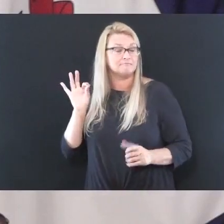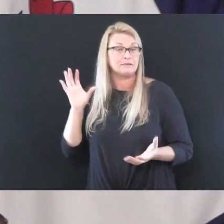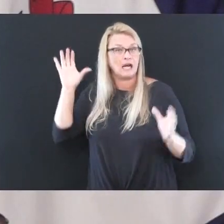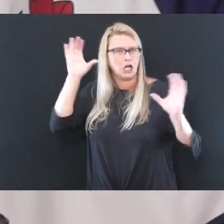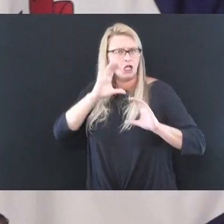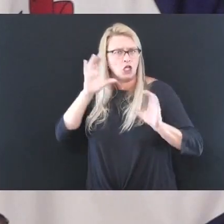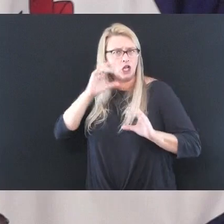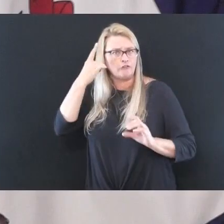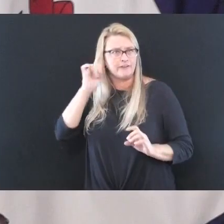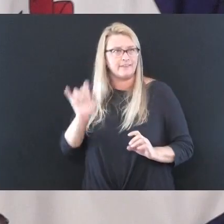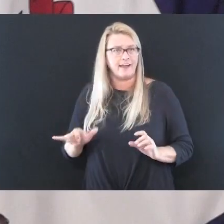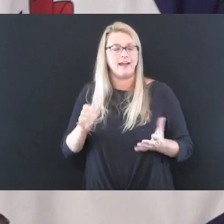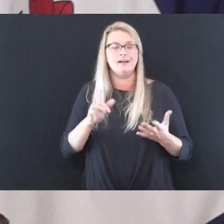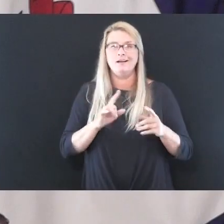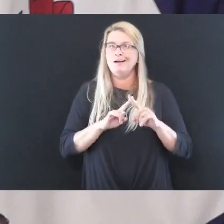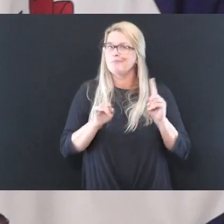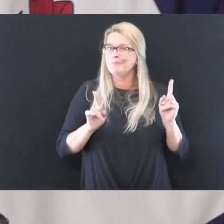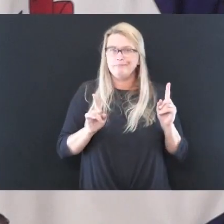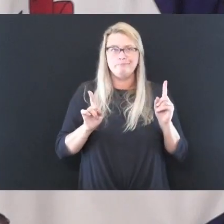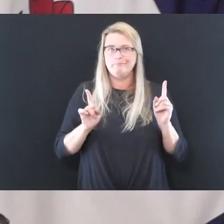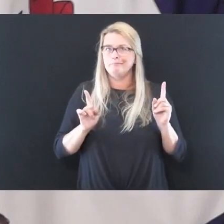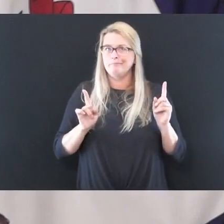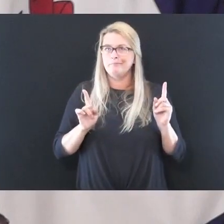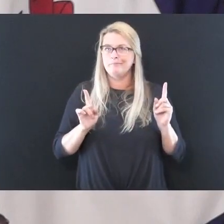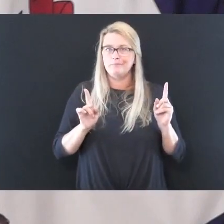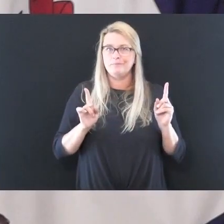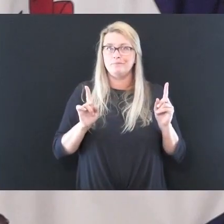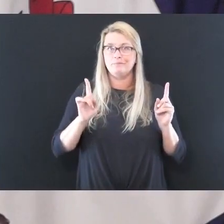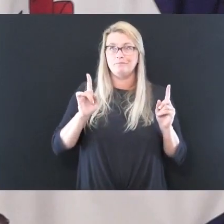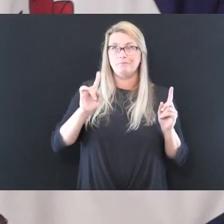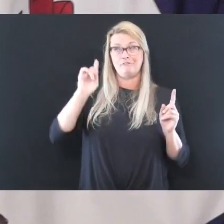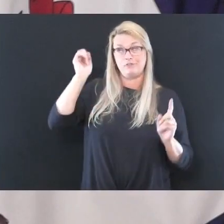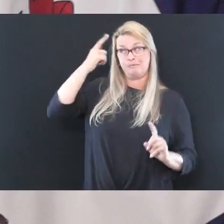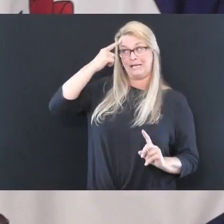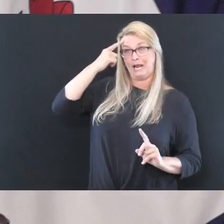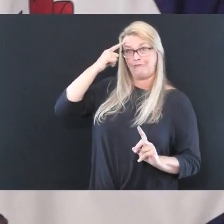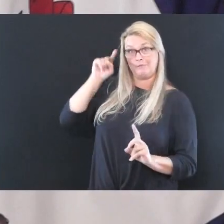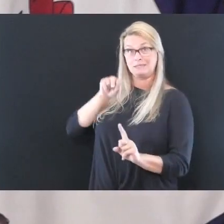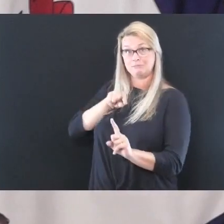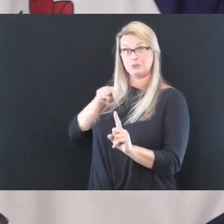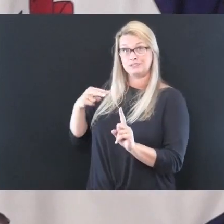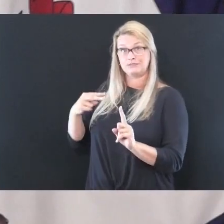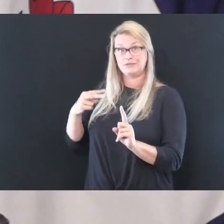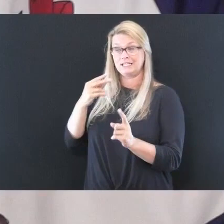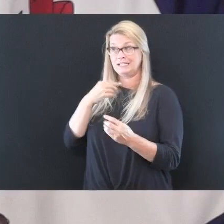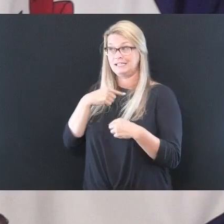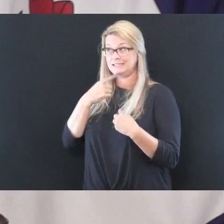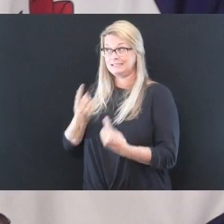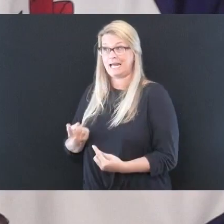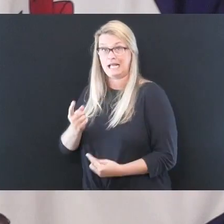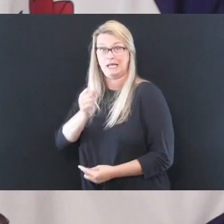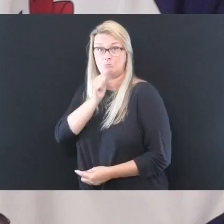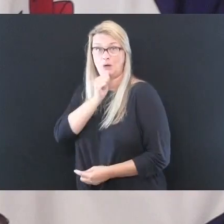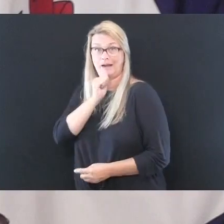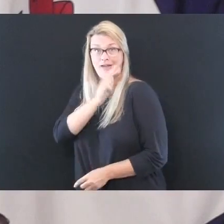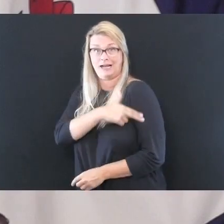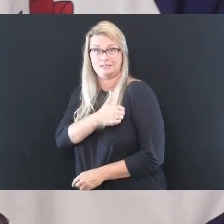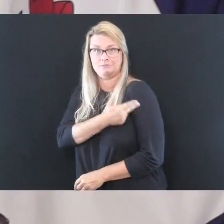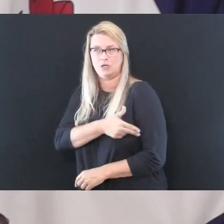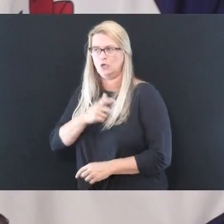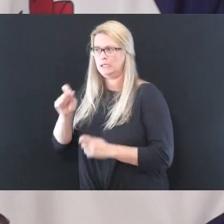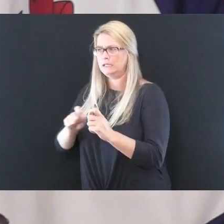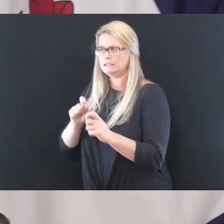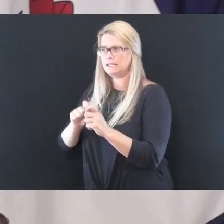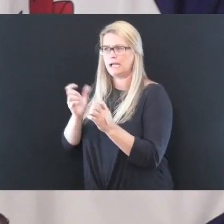can, from the standpoint of from the government, telling private entities exactly what they ought to be doing